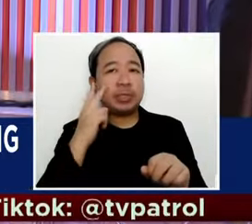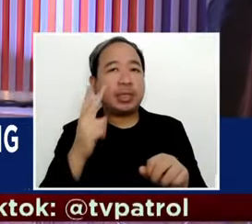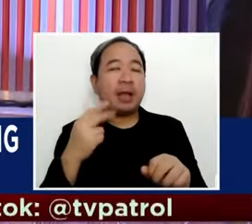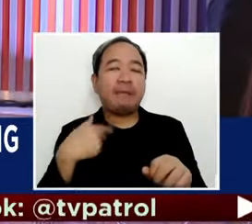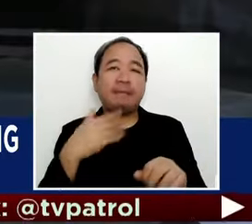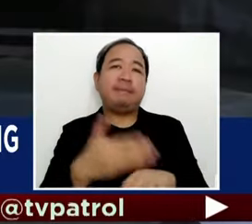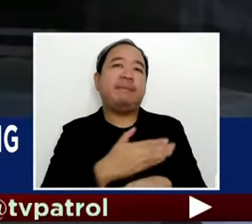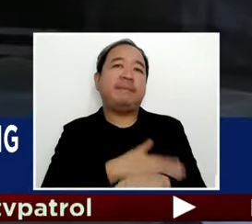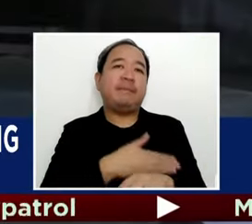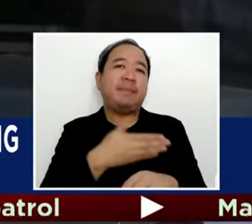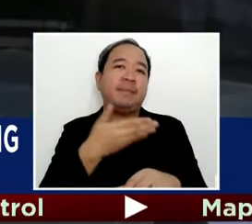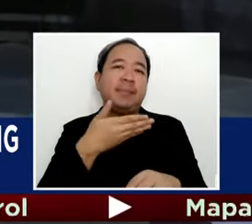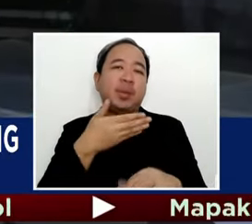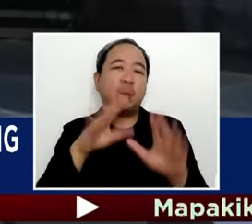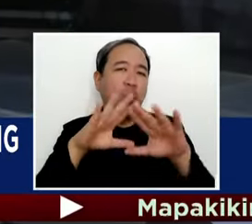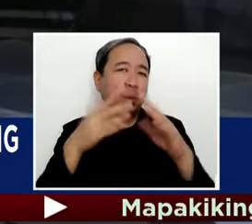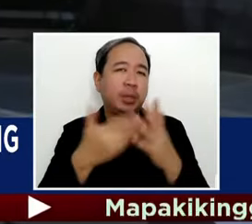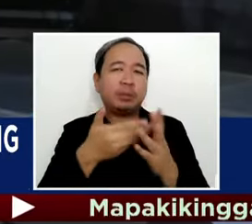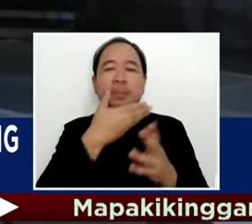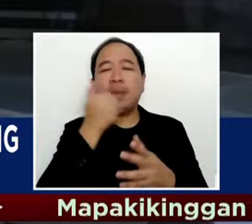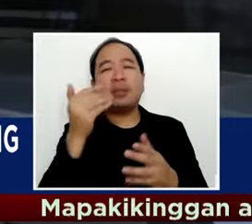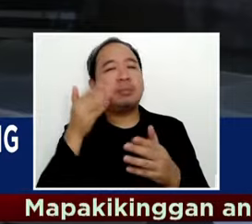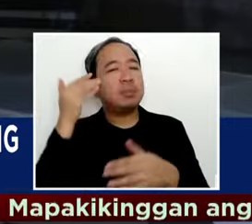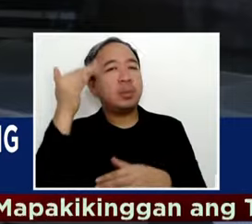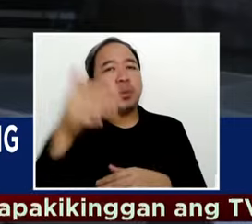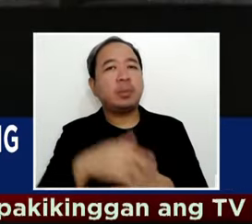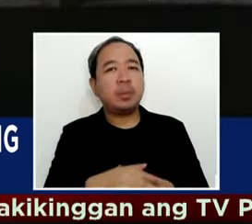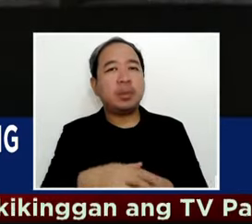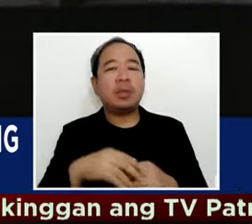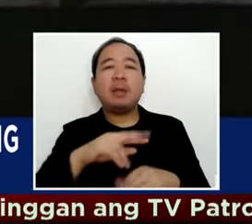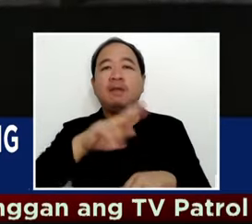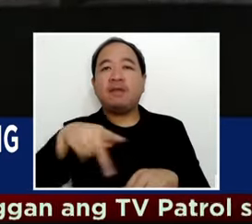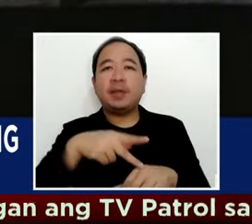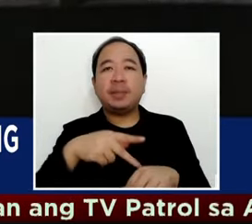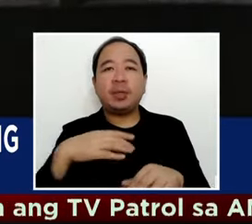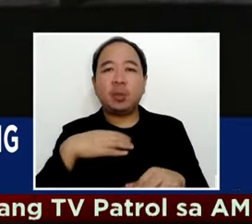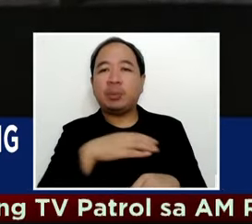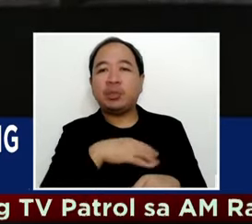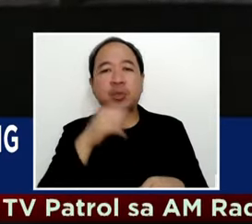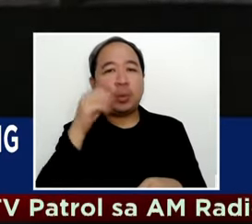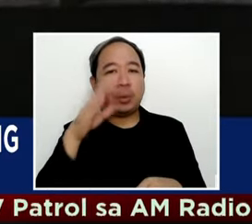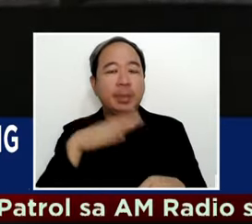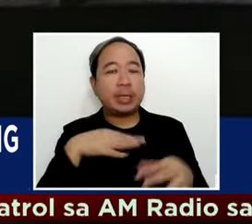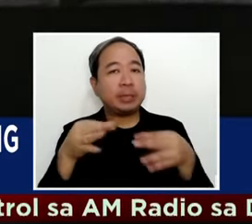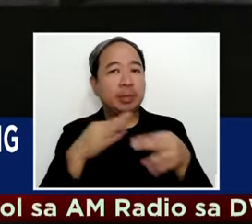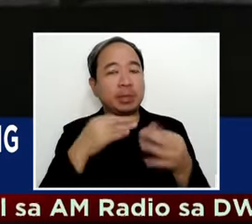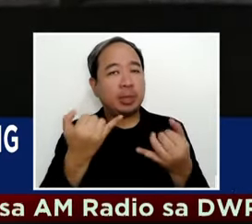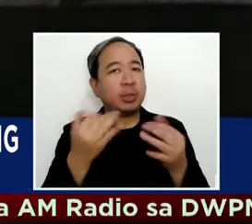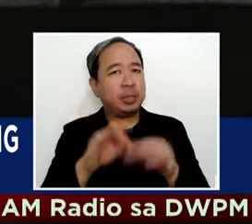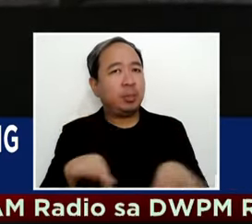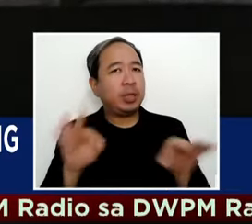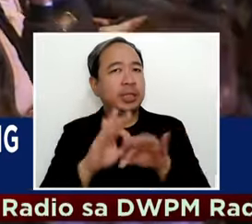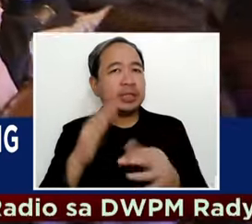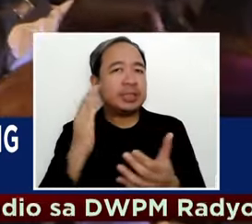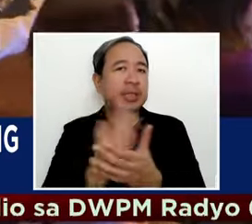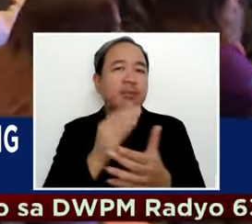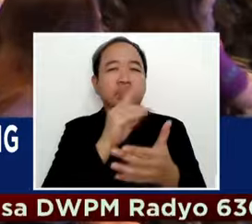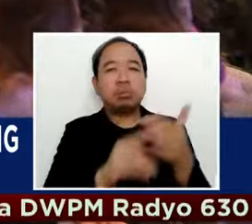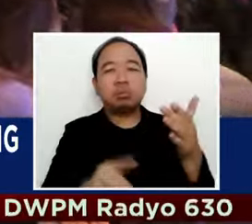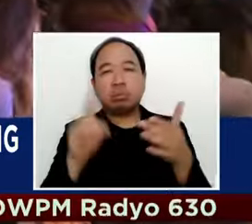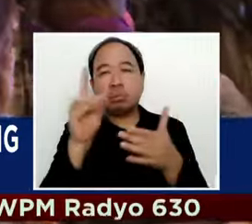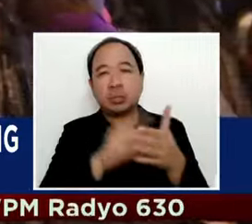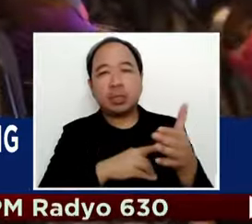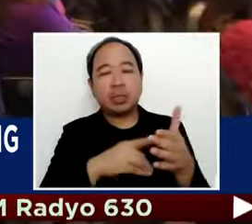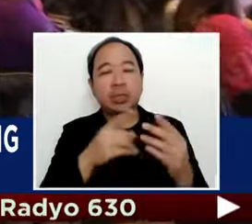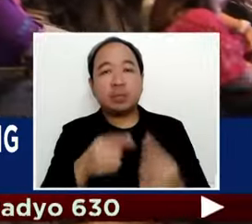in the long run. Sinabi naman ng Philippine Commission on Women na mahalaga sa ngayon na wakasan ang diskriminasyon, lalo